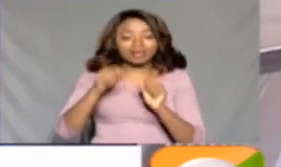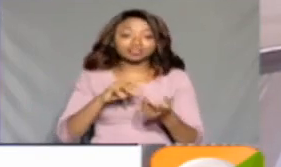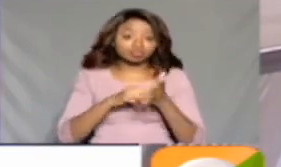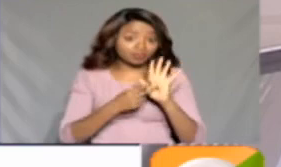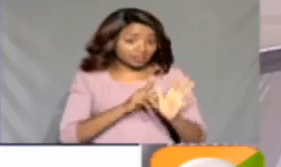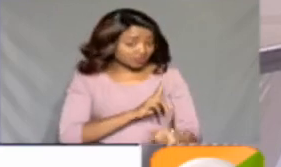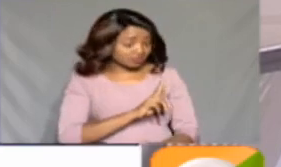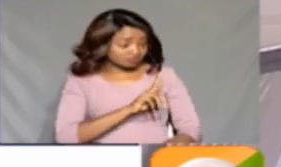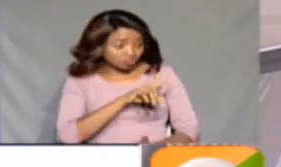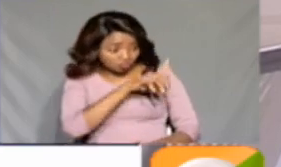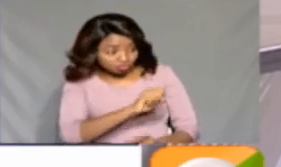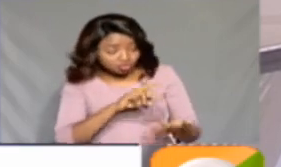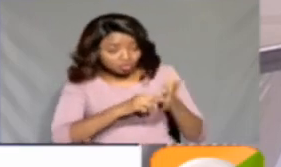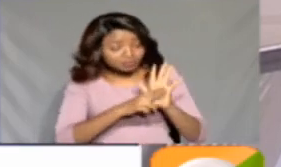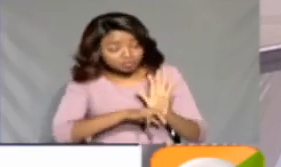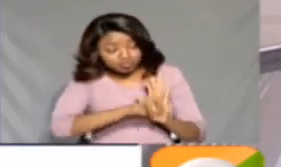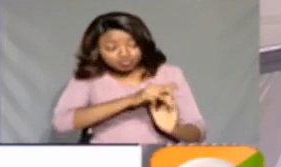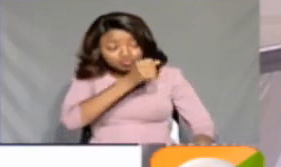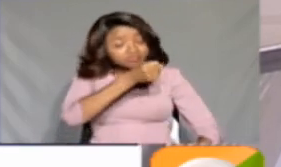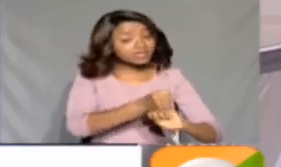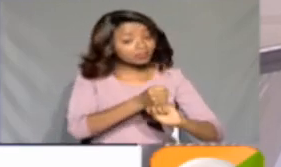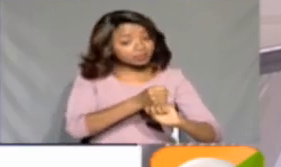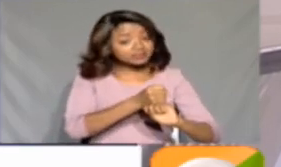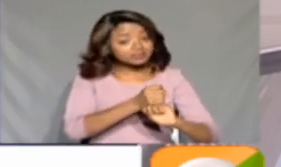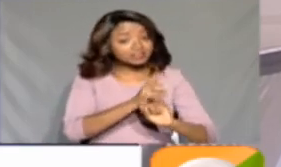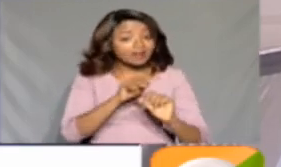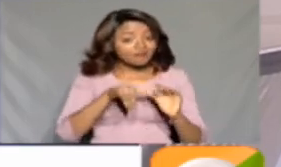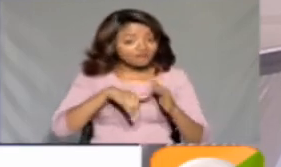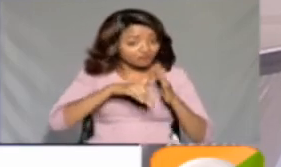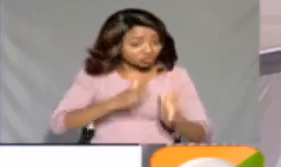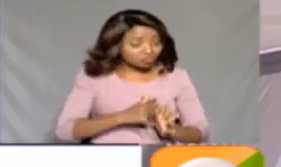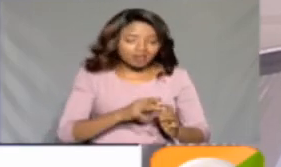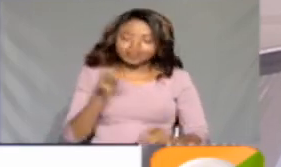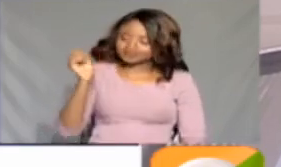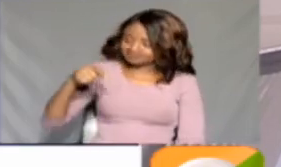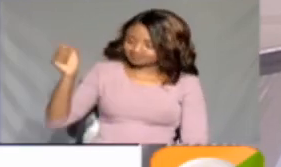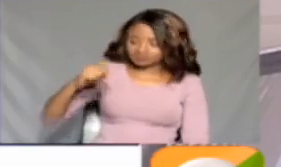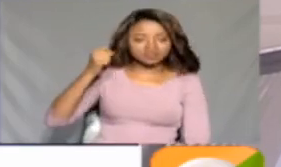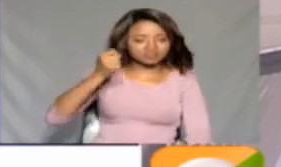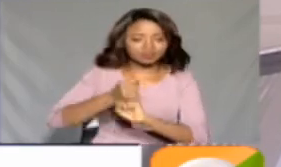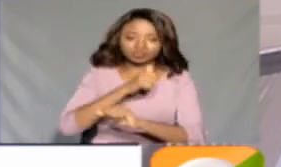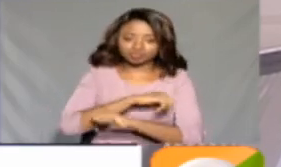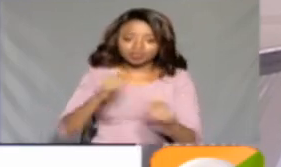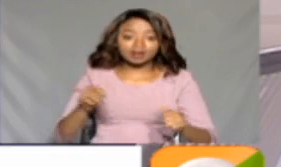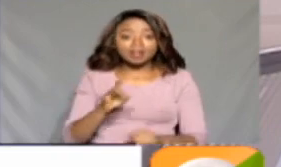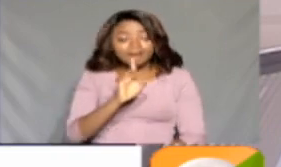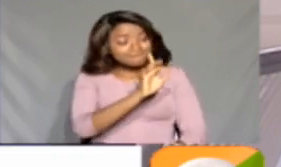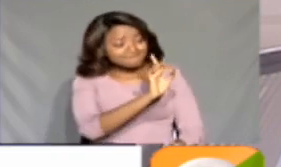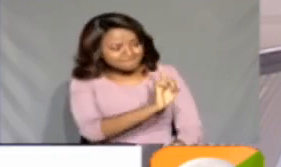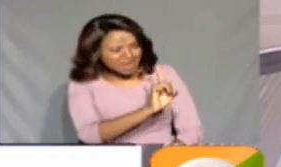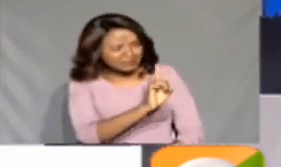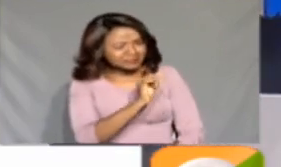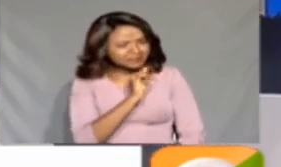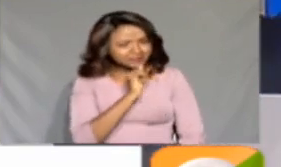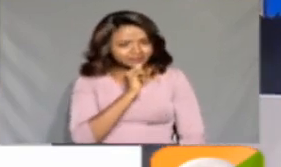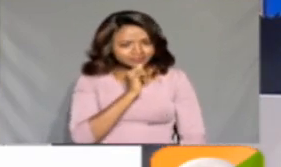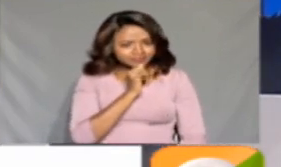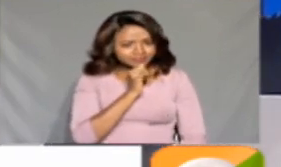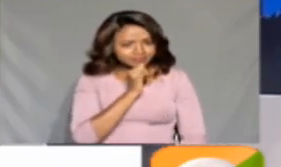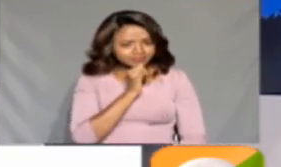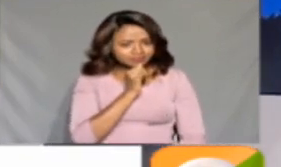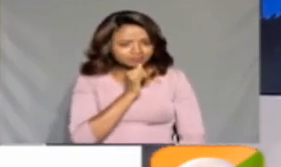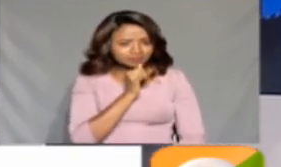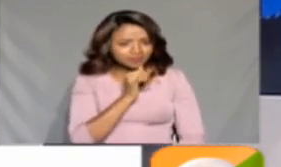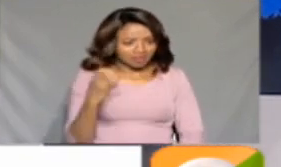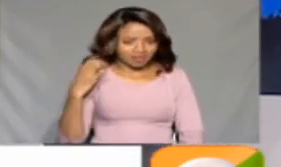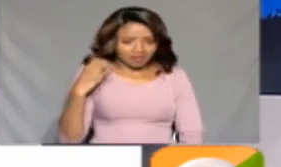And we actually saw an article from the President's Press saying actually the same. Yes. However, I mean, your